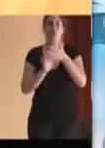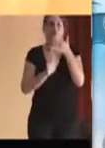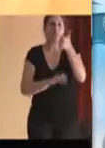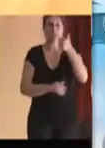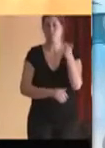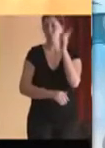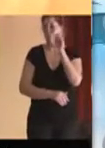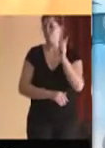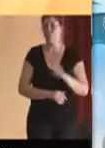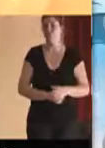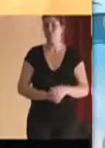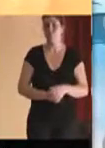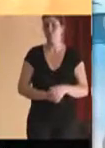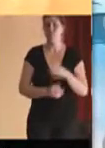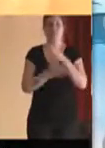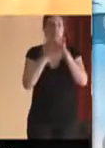or faster.